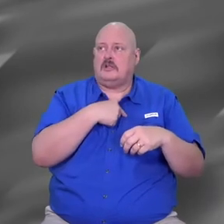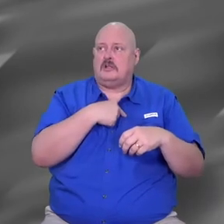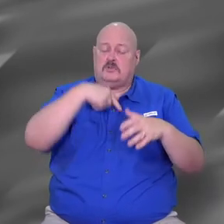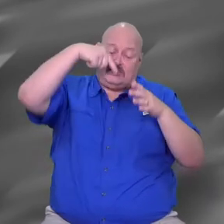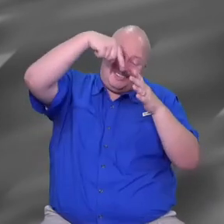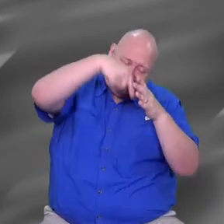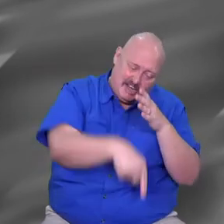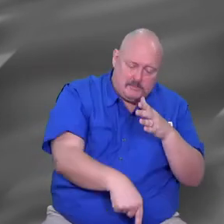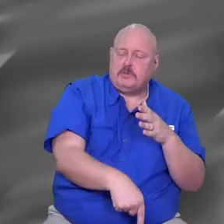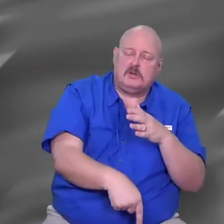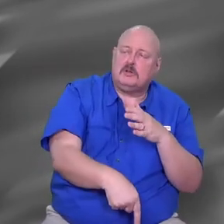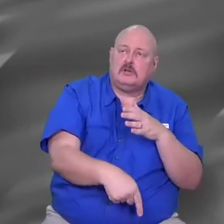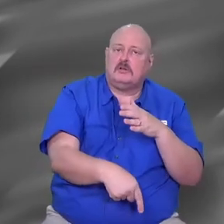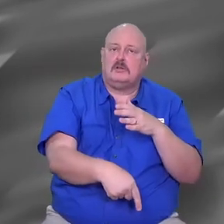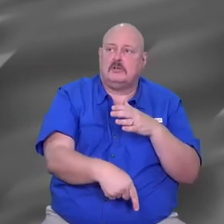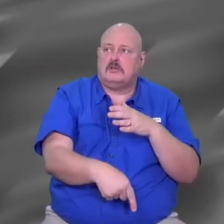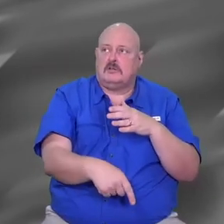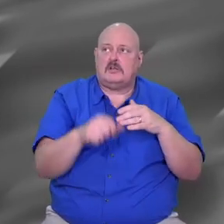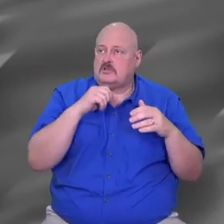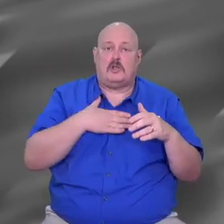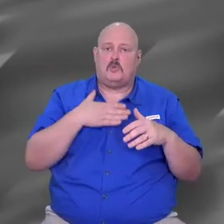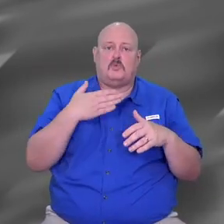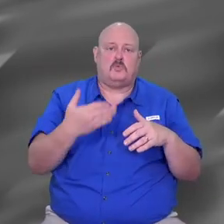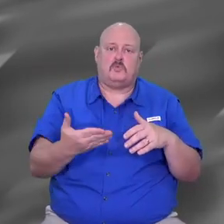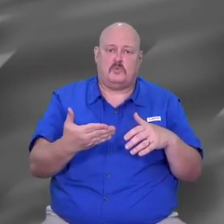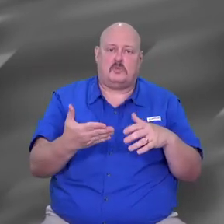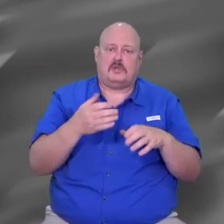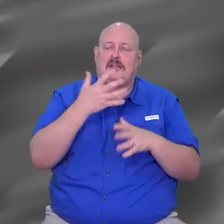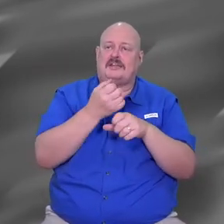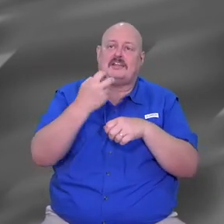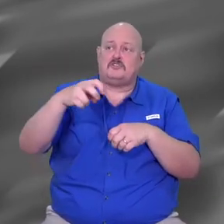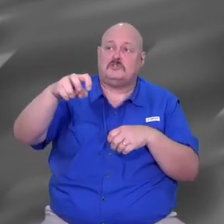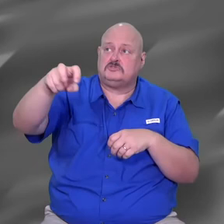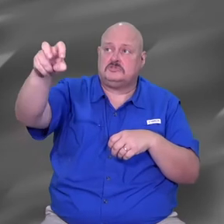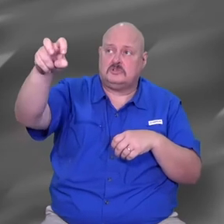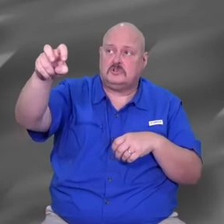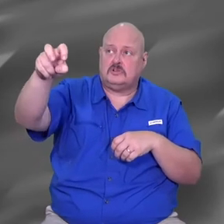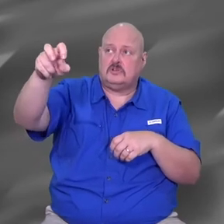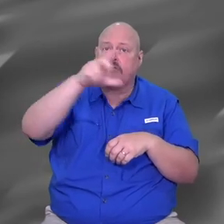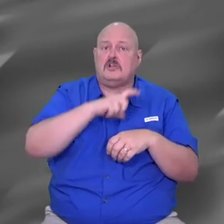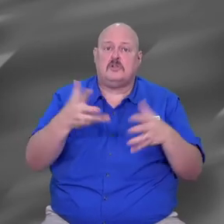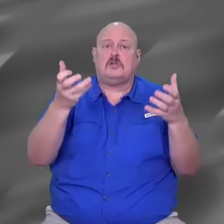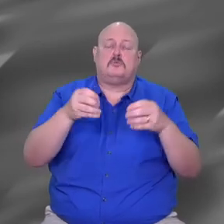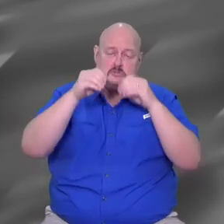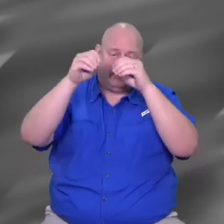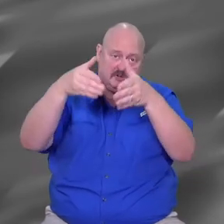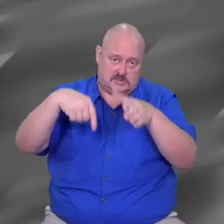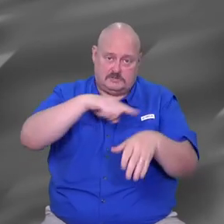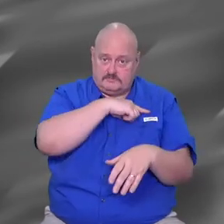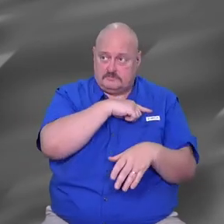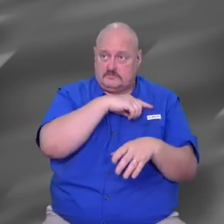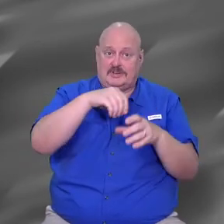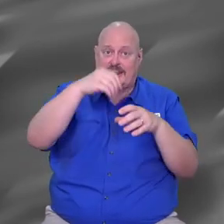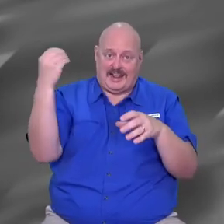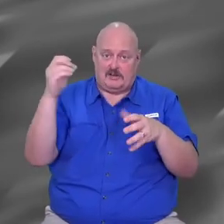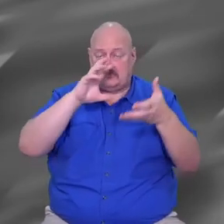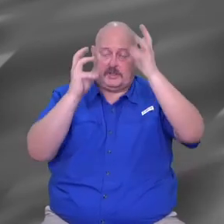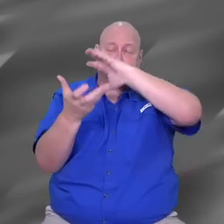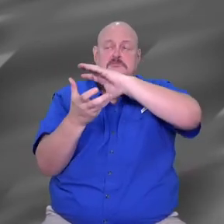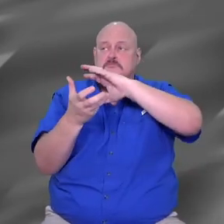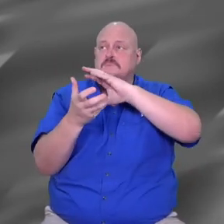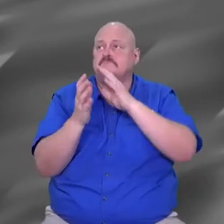deep is we're not willing to take the journey that the Lord wants to put us on to get out of the mess